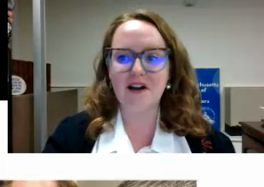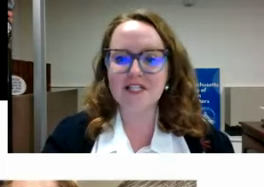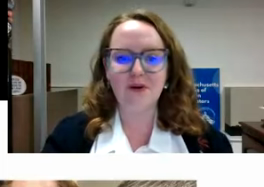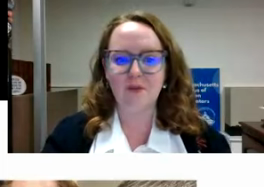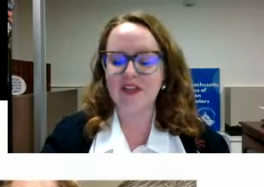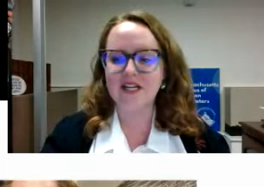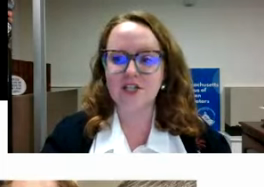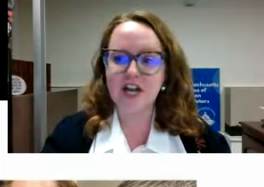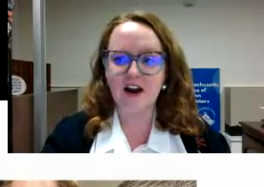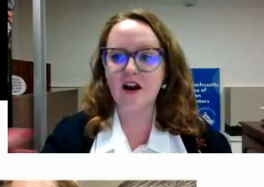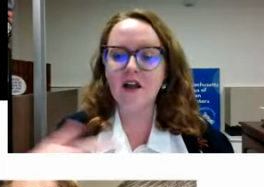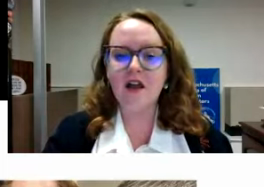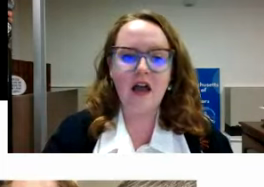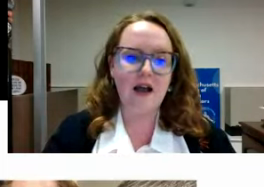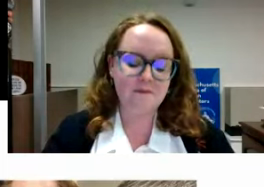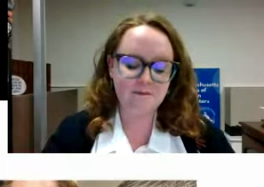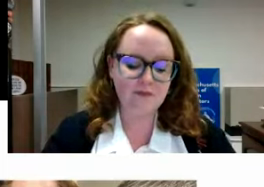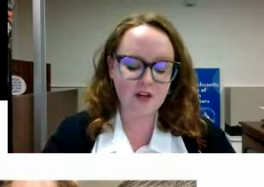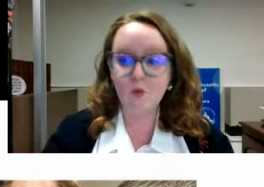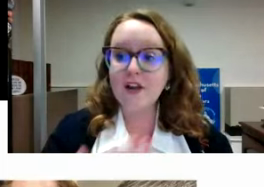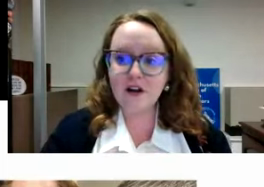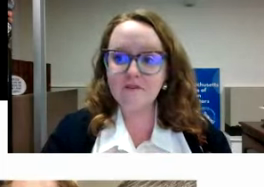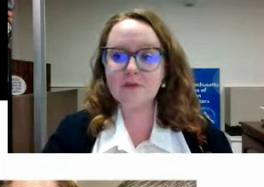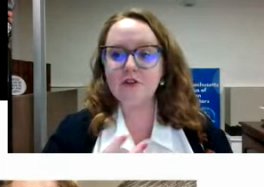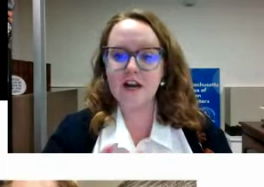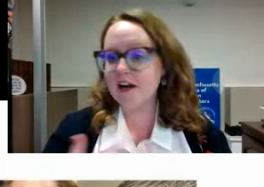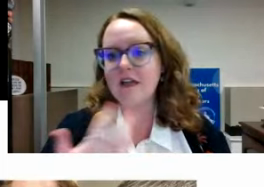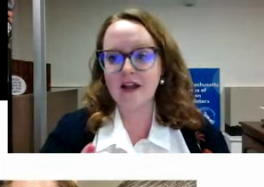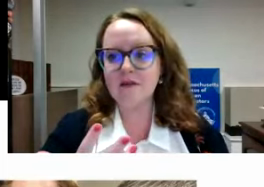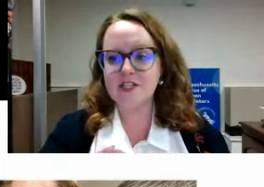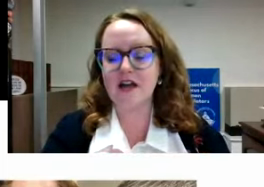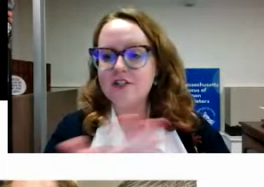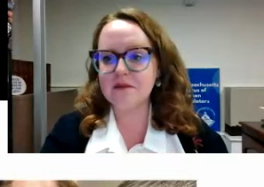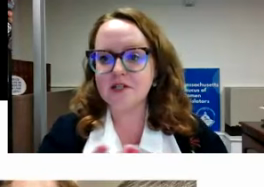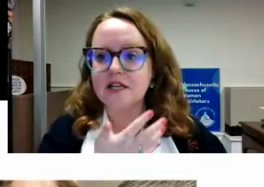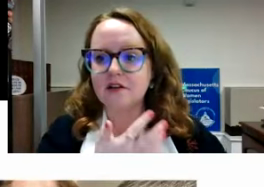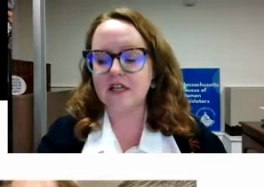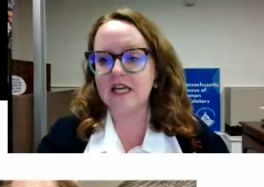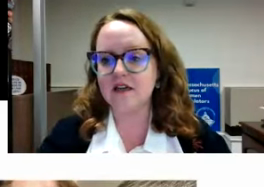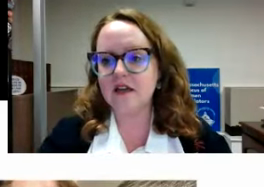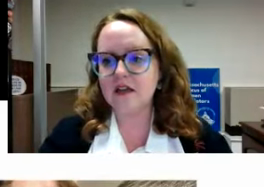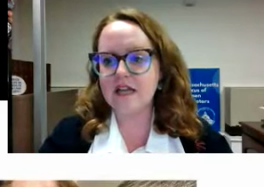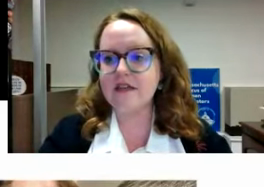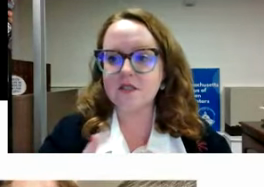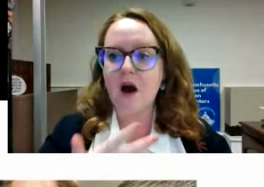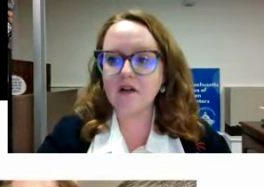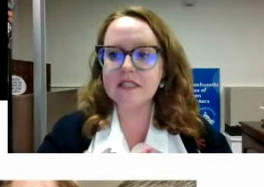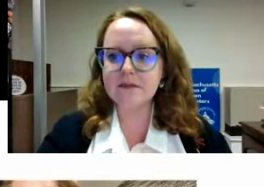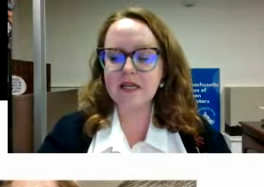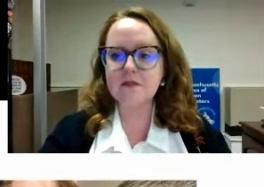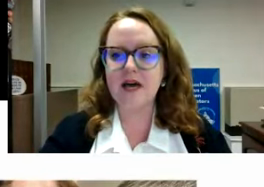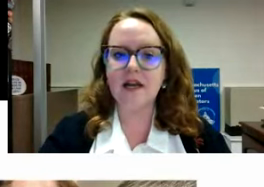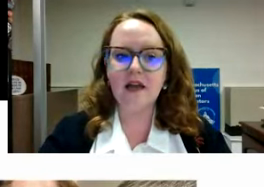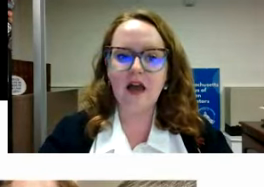answers, as long as you are willing to share, you know, what you're comfortable sharing. And that can be challenging, particularly in this